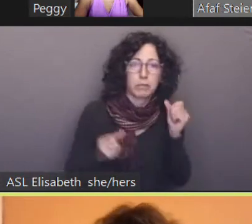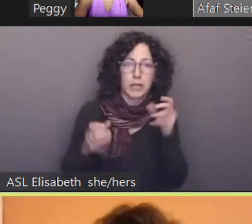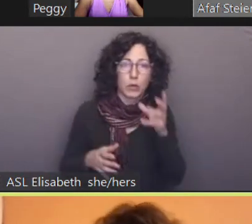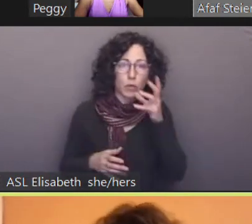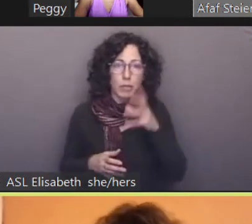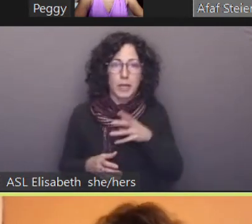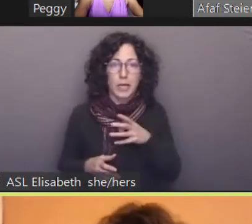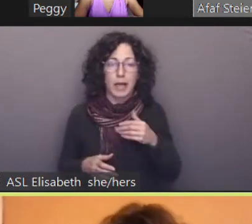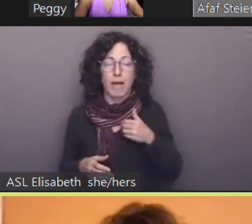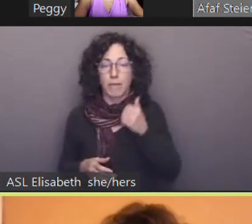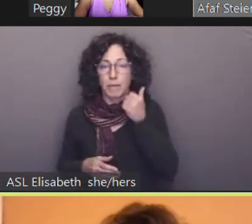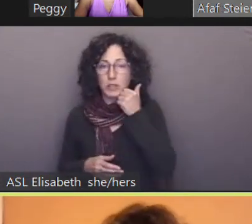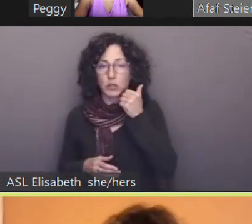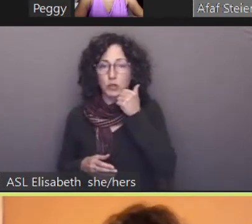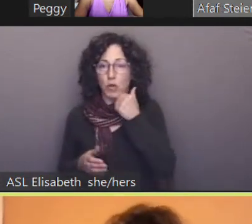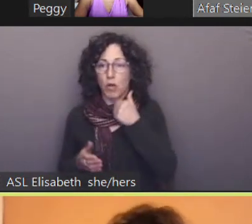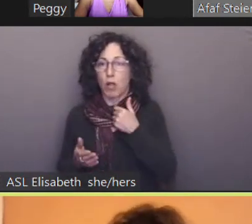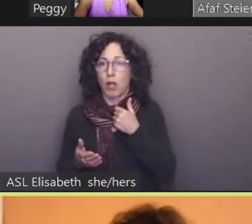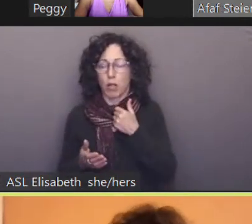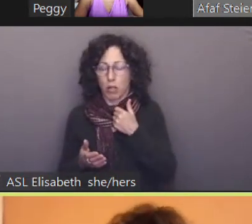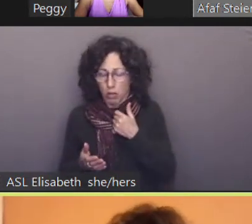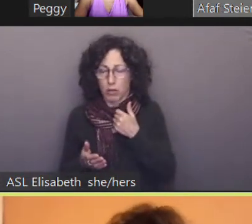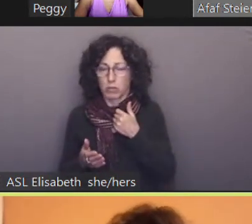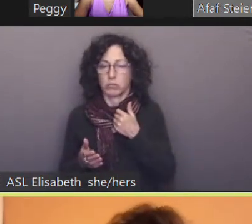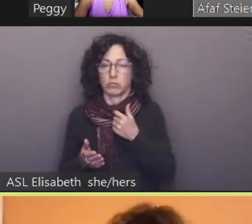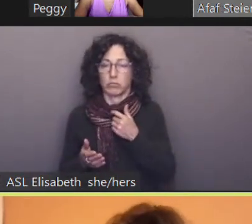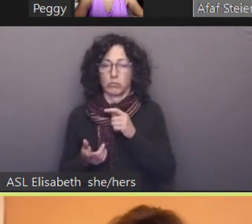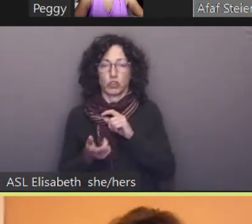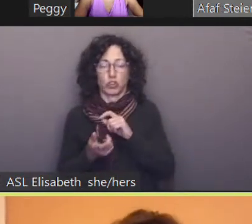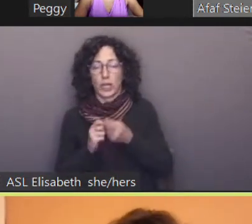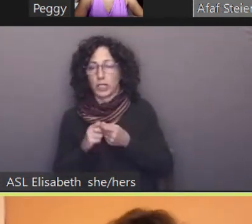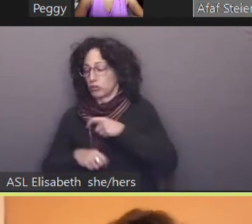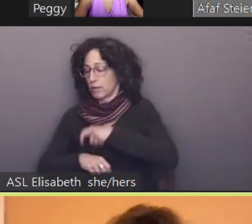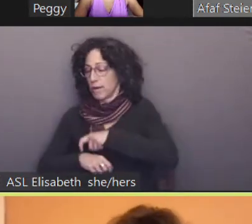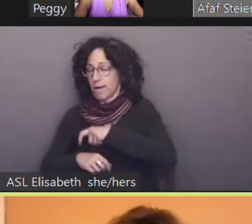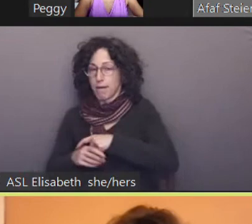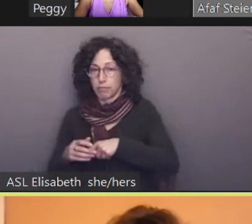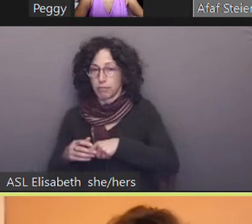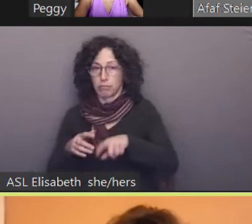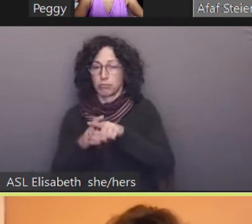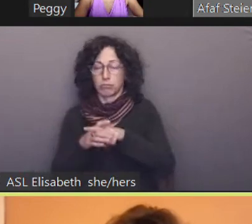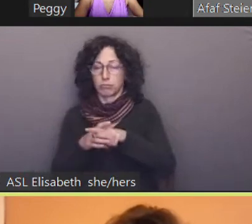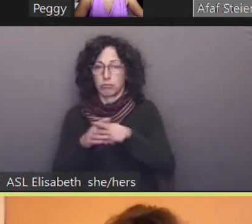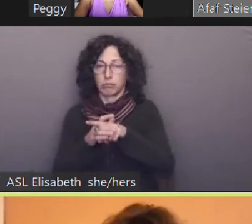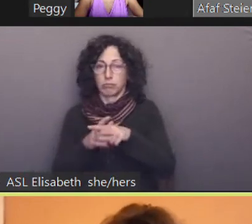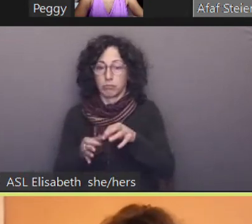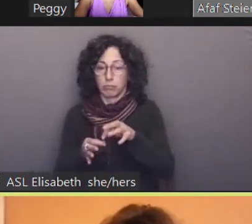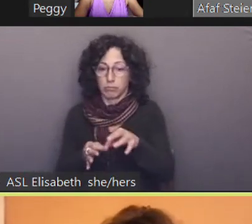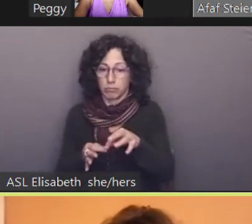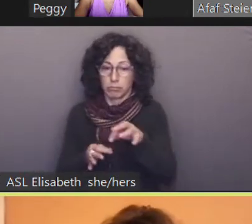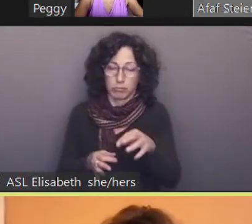irregularities post-vaccination. Has this been studied? Can you speak to this?